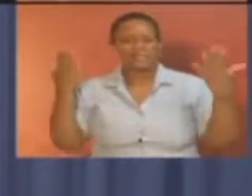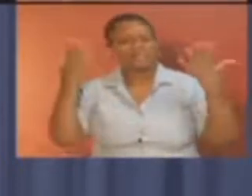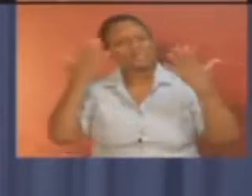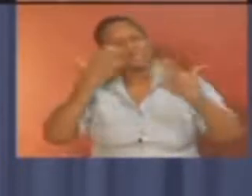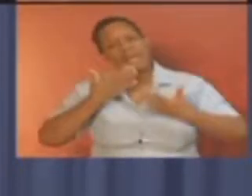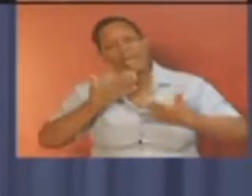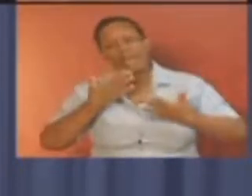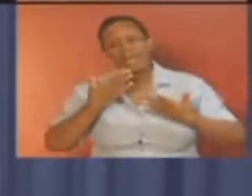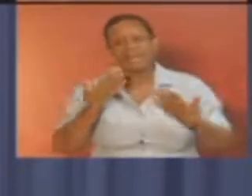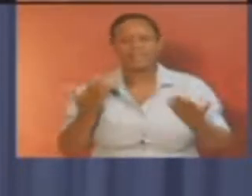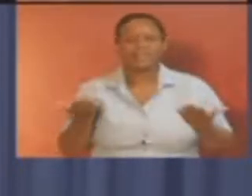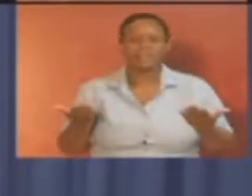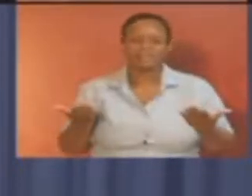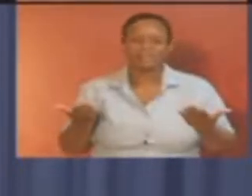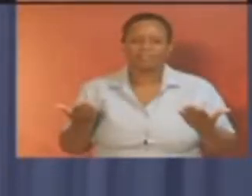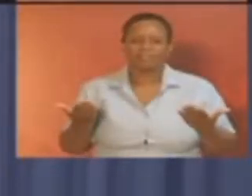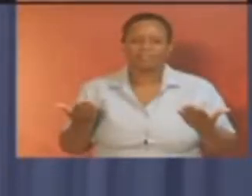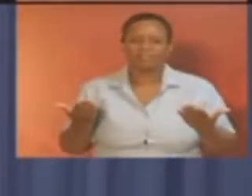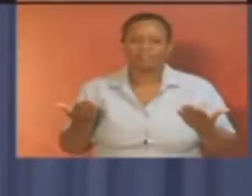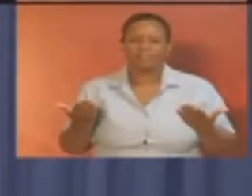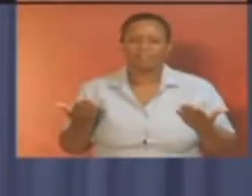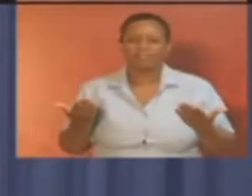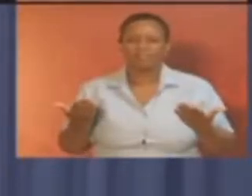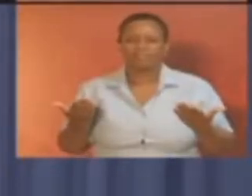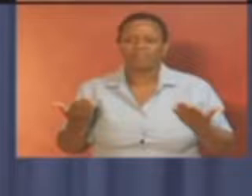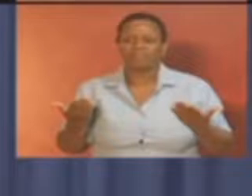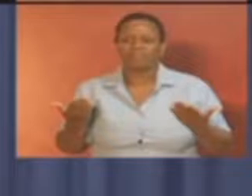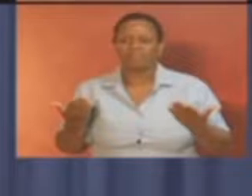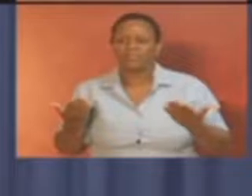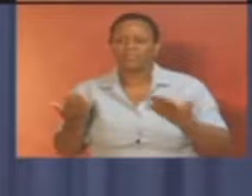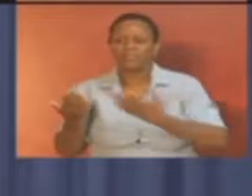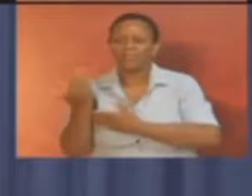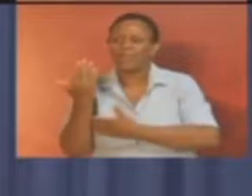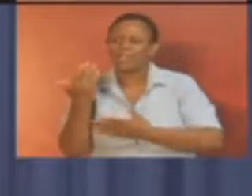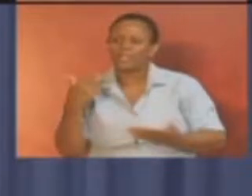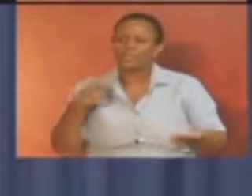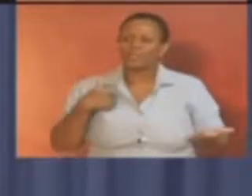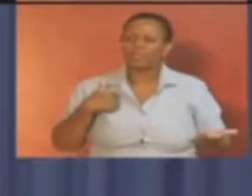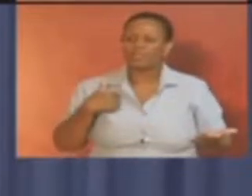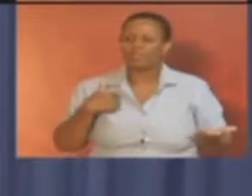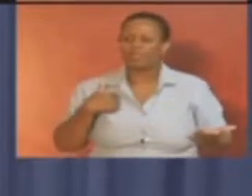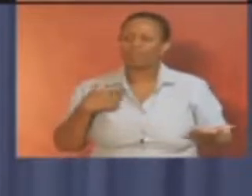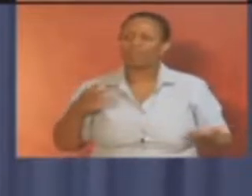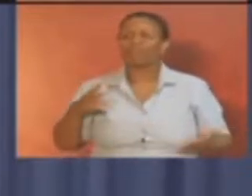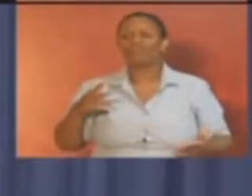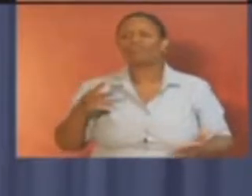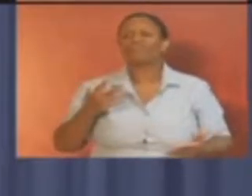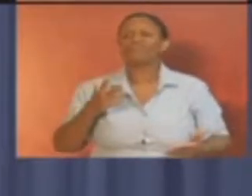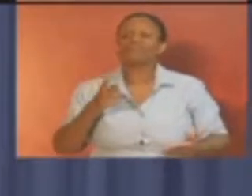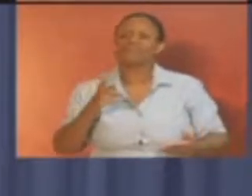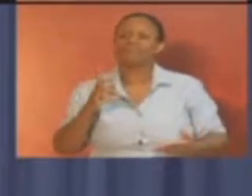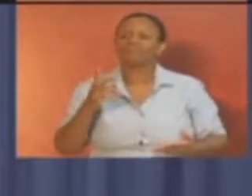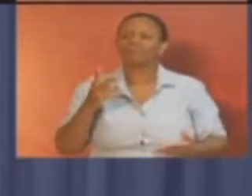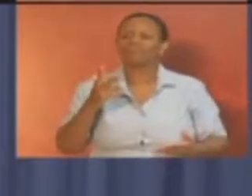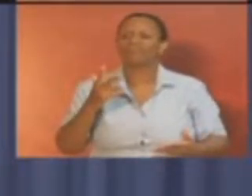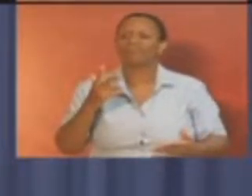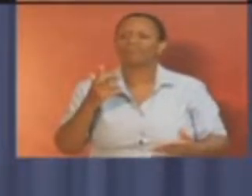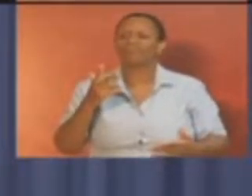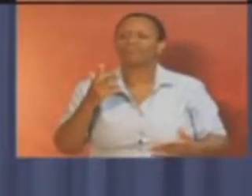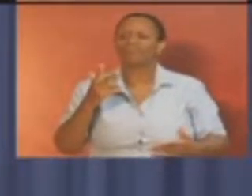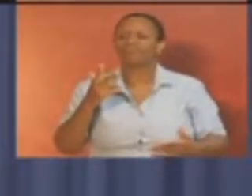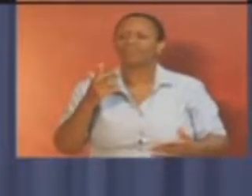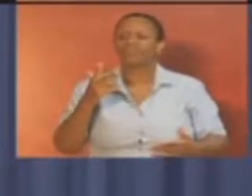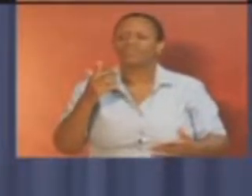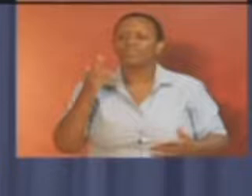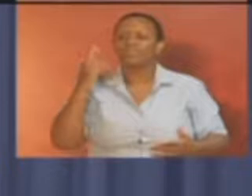I felt this morning driving into Port of Spain and taking the route